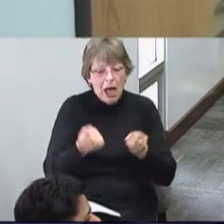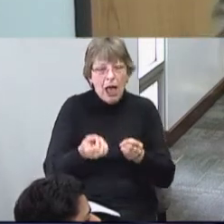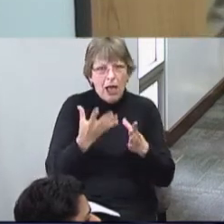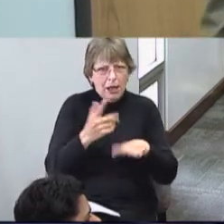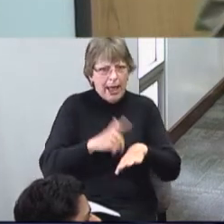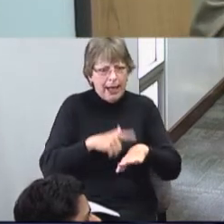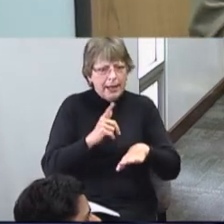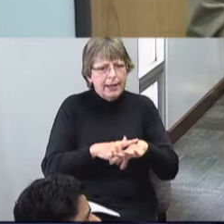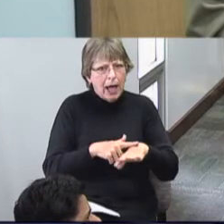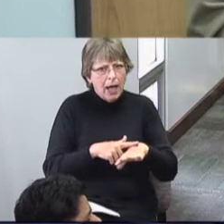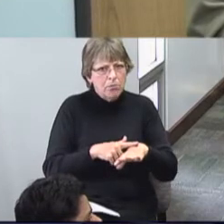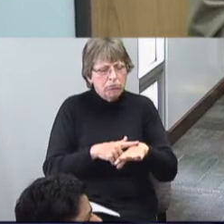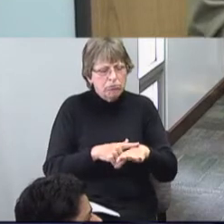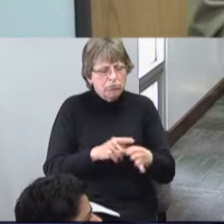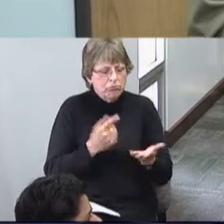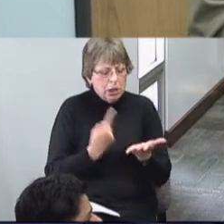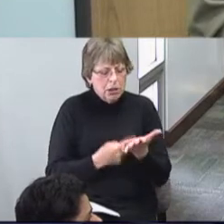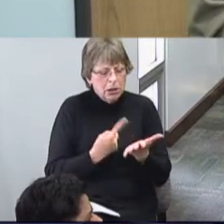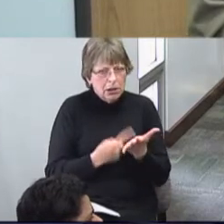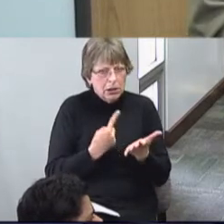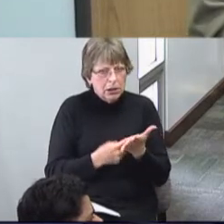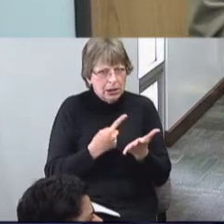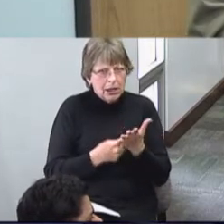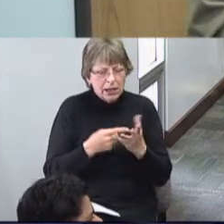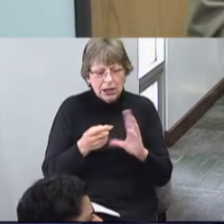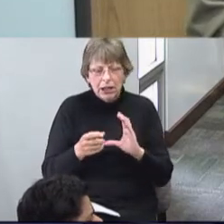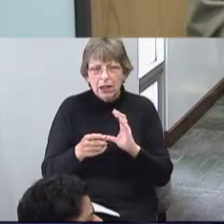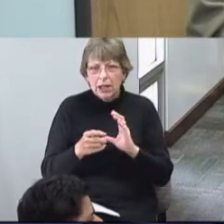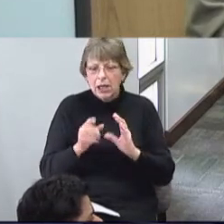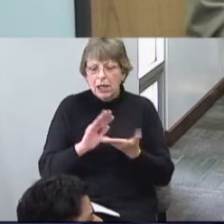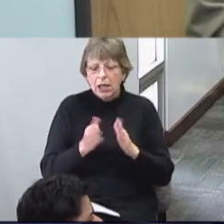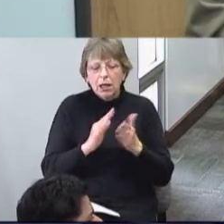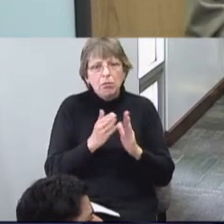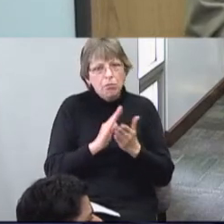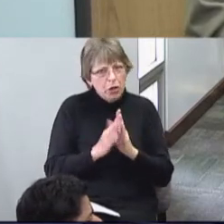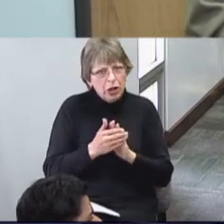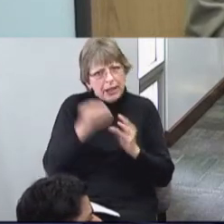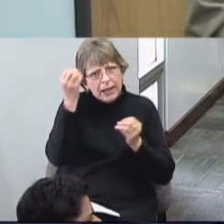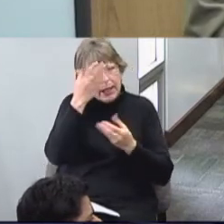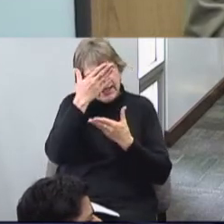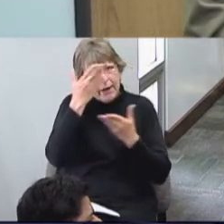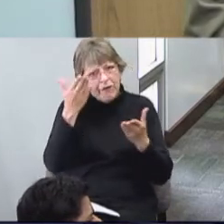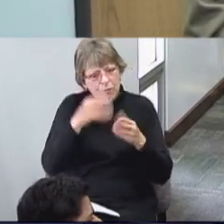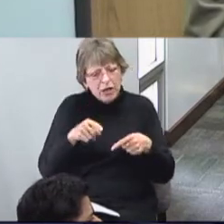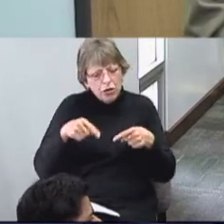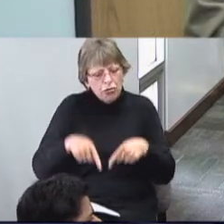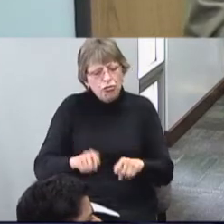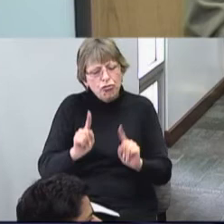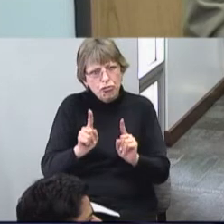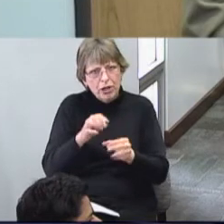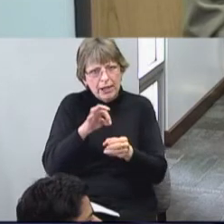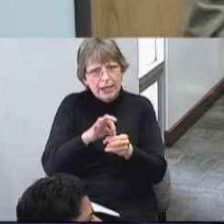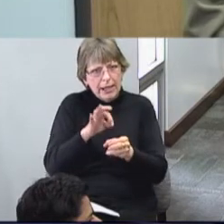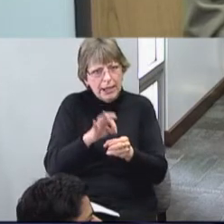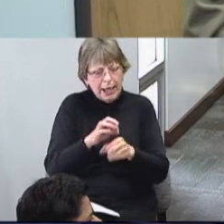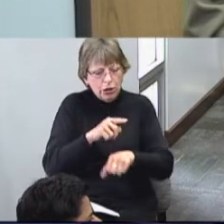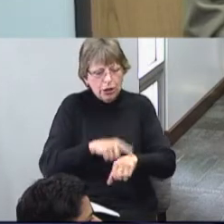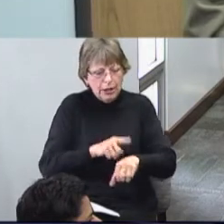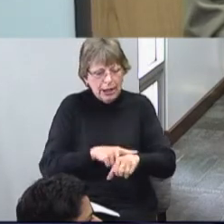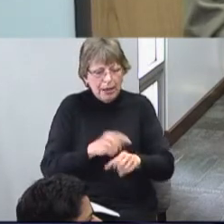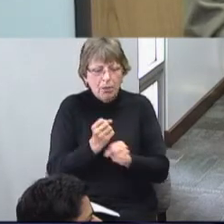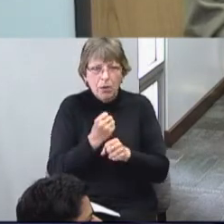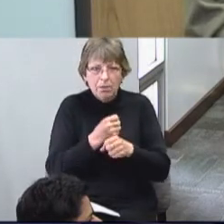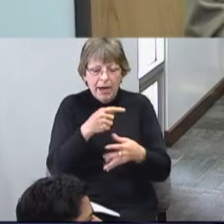going over community input that was received during the election period. We made a list